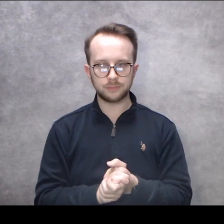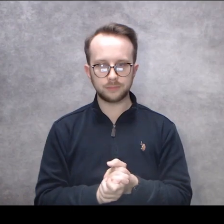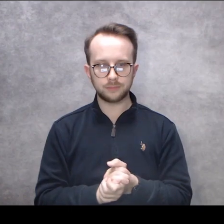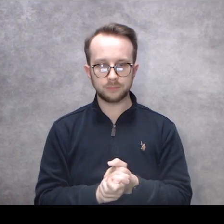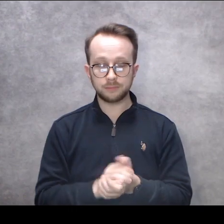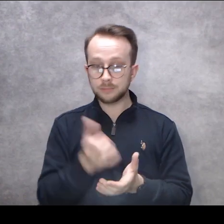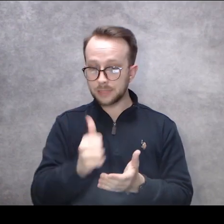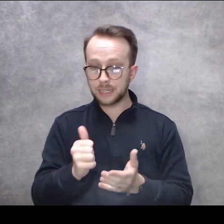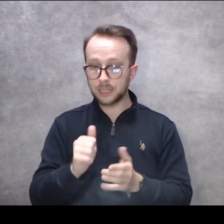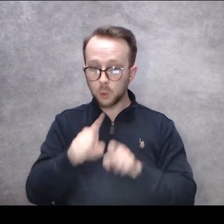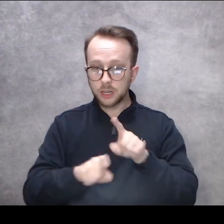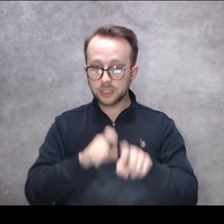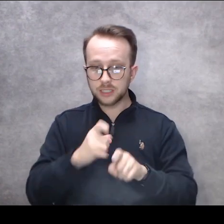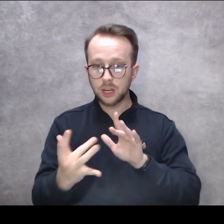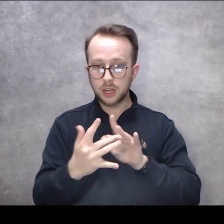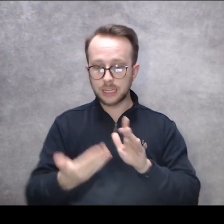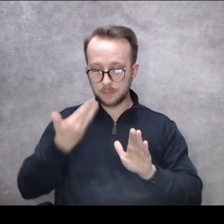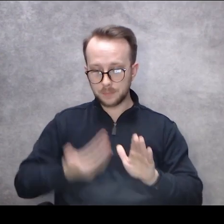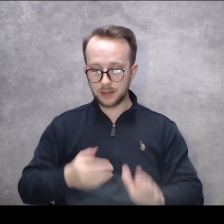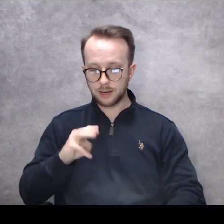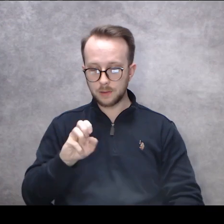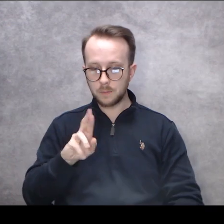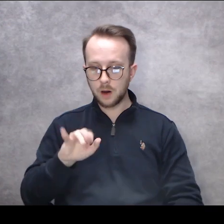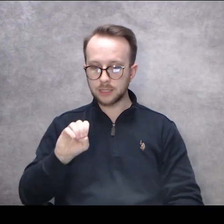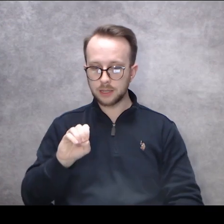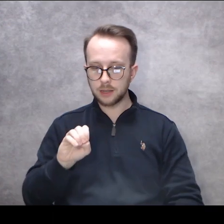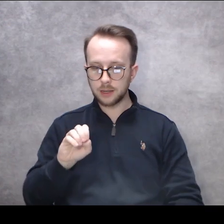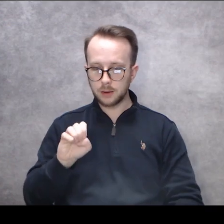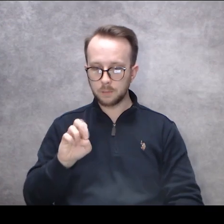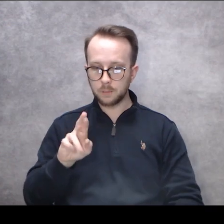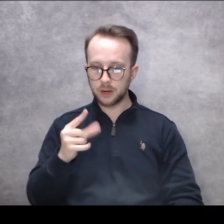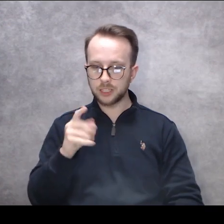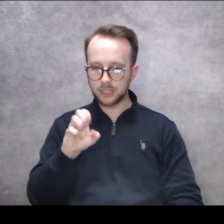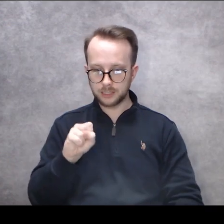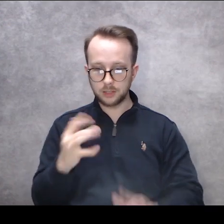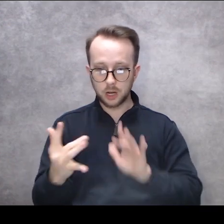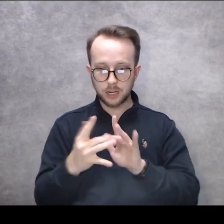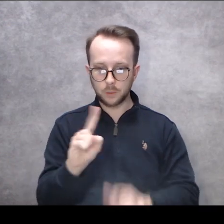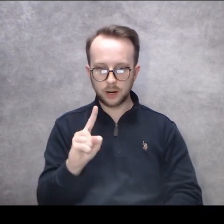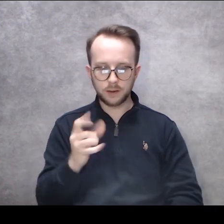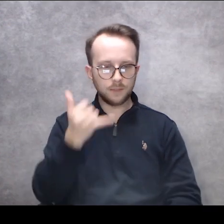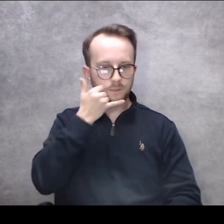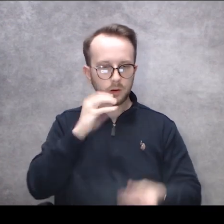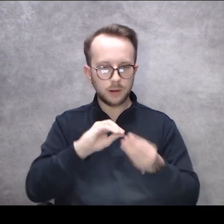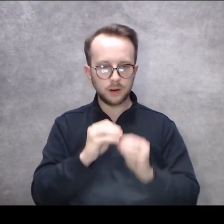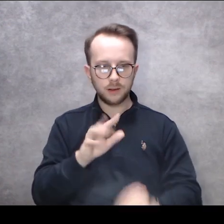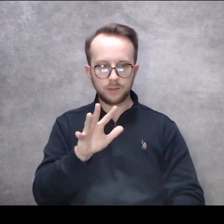For any questions, please contact me, Marcy Bridges. I can be reached at